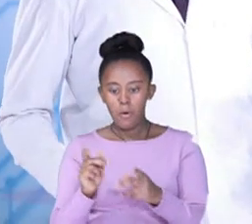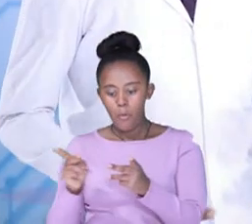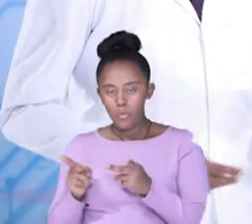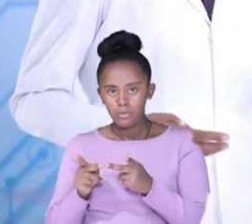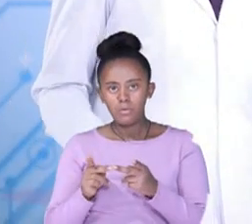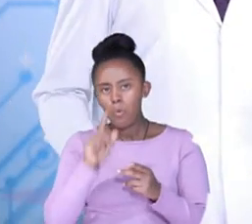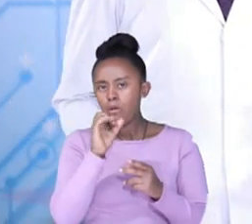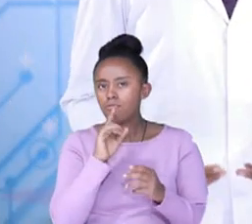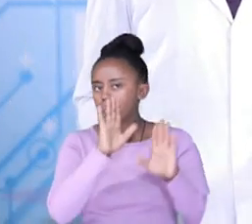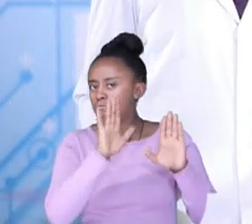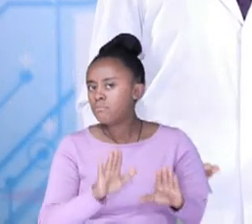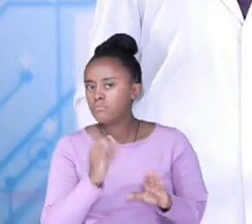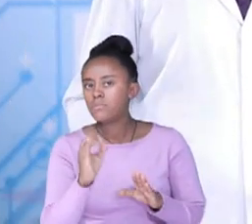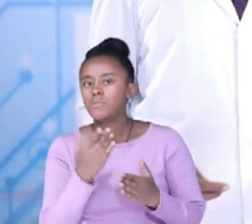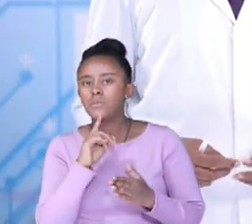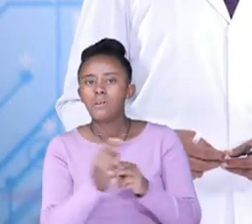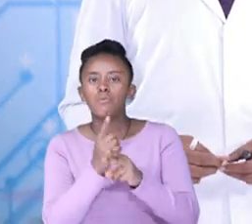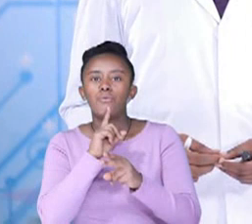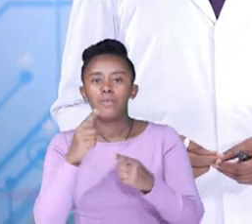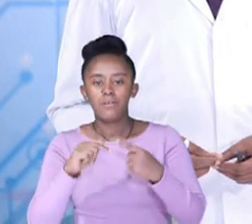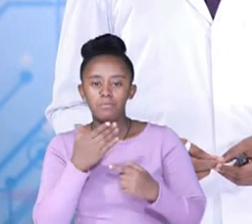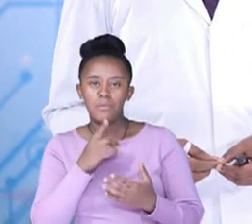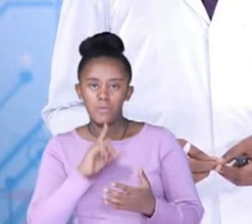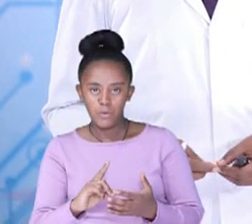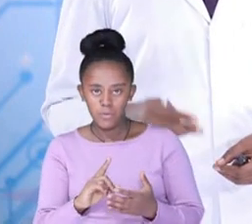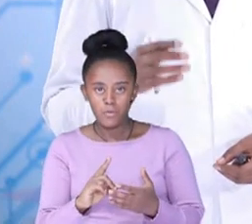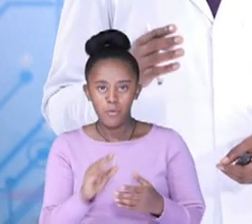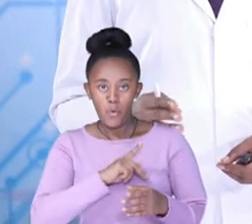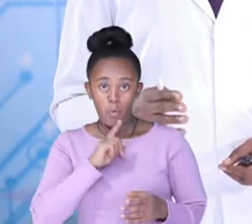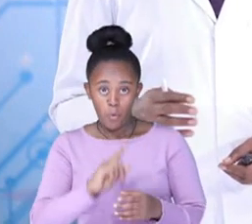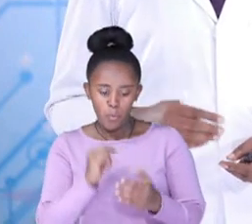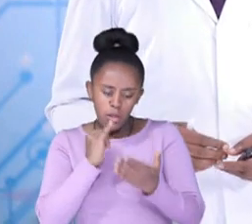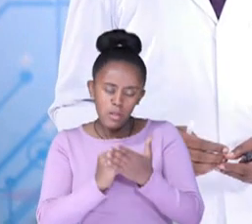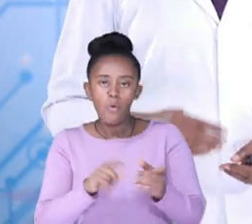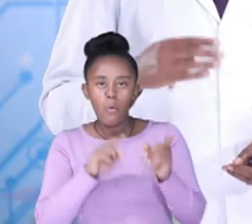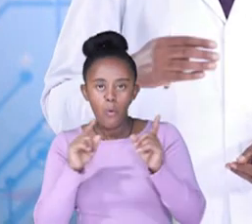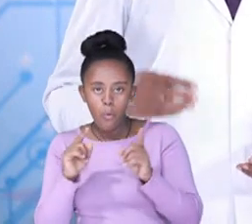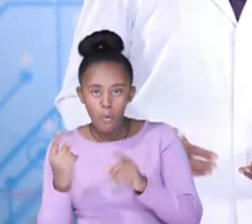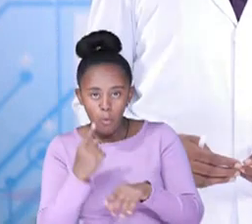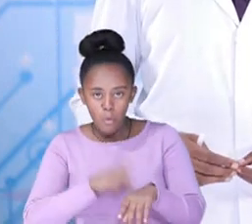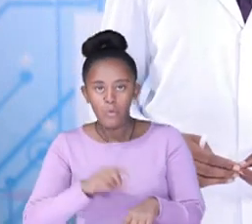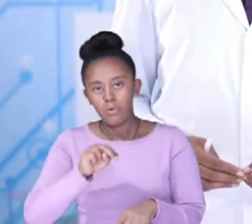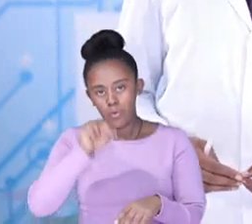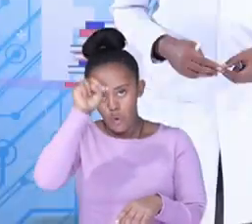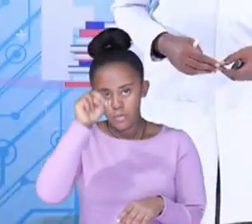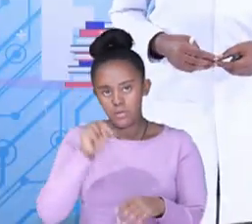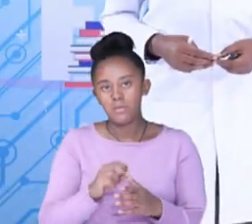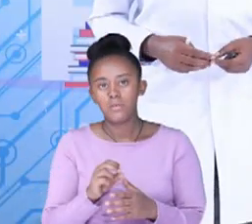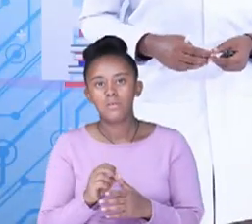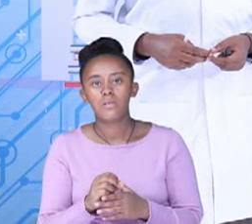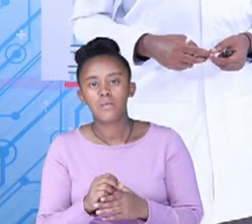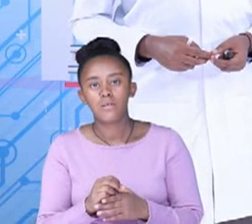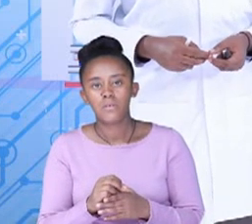the amazing and naturally existing property of a magnet is it always rests in the north-south position.